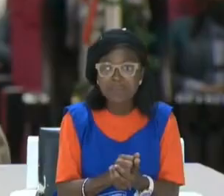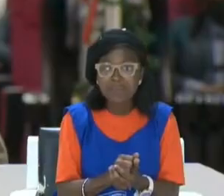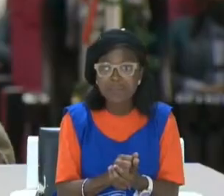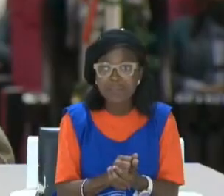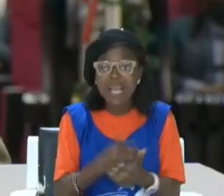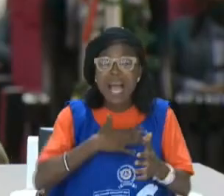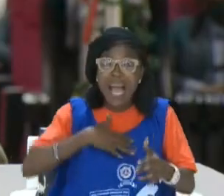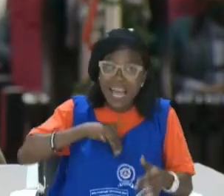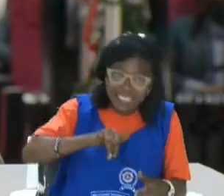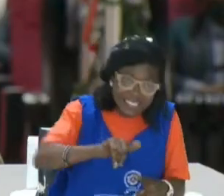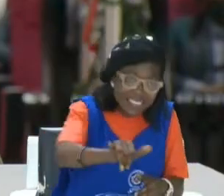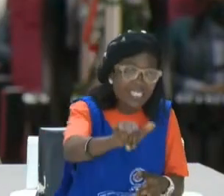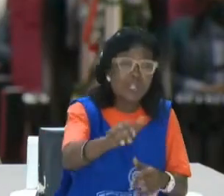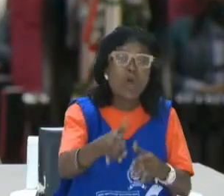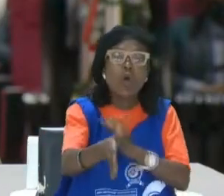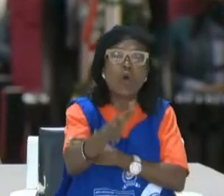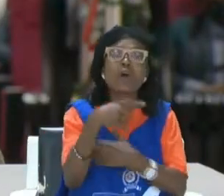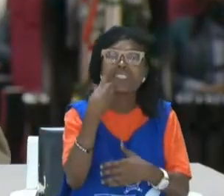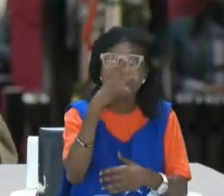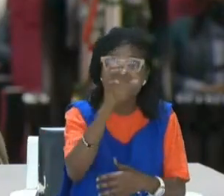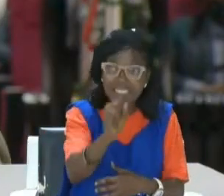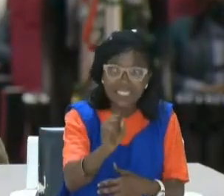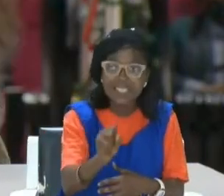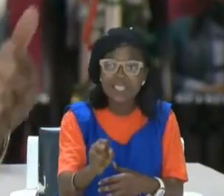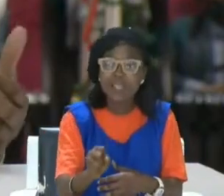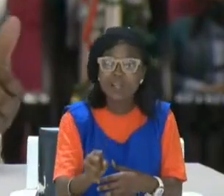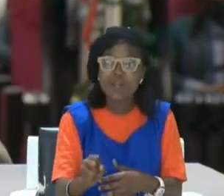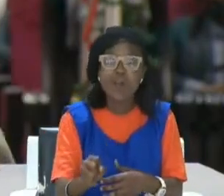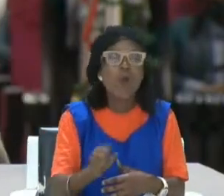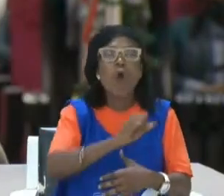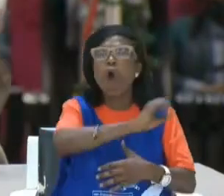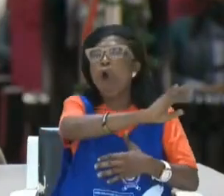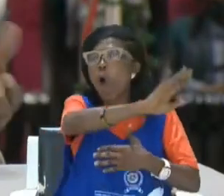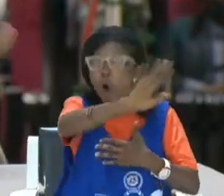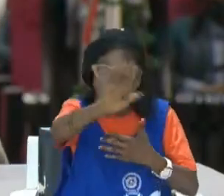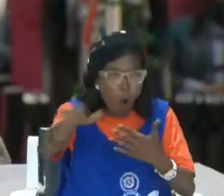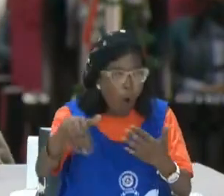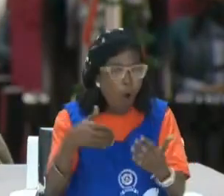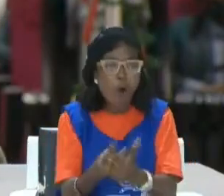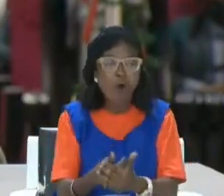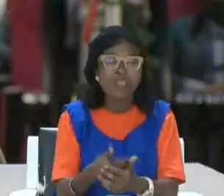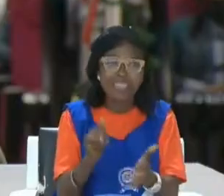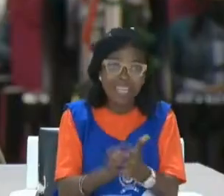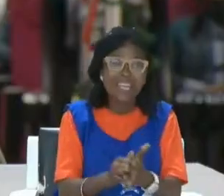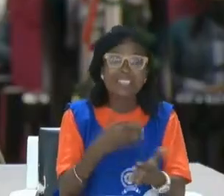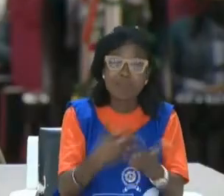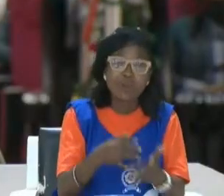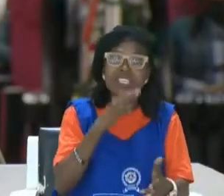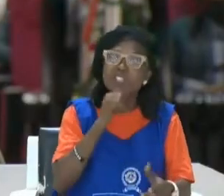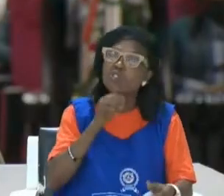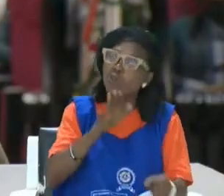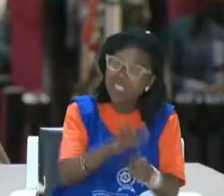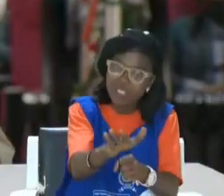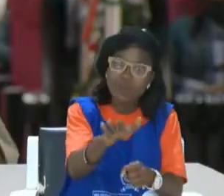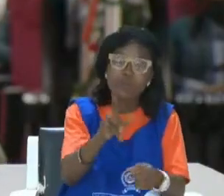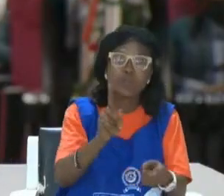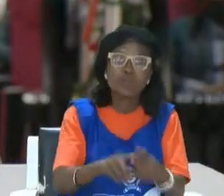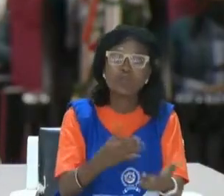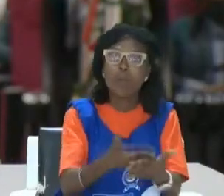And yet God says, all his money is not enough to buy a